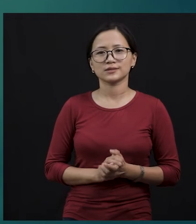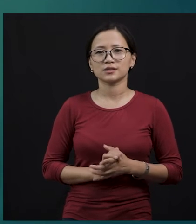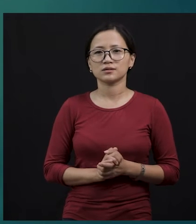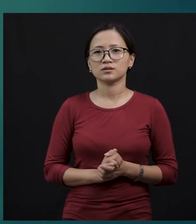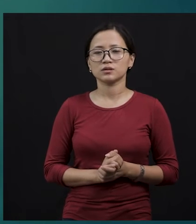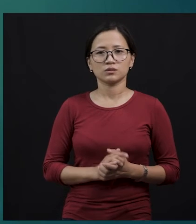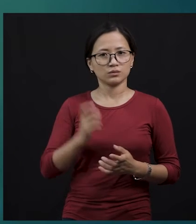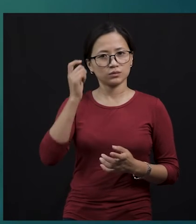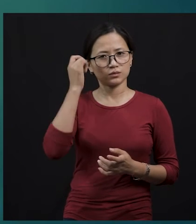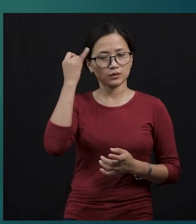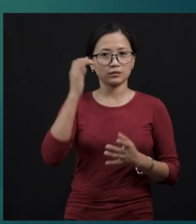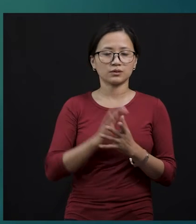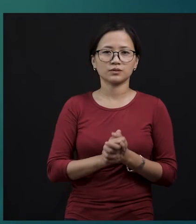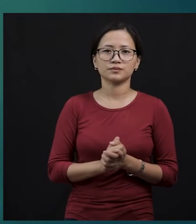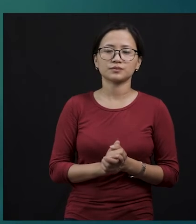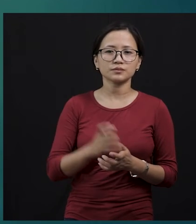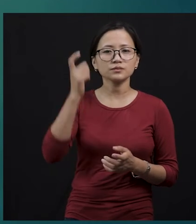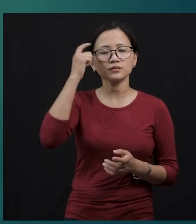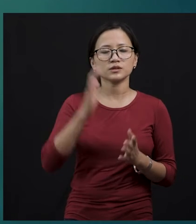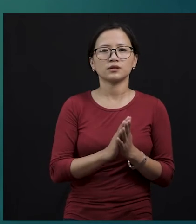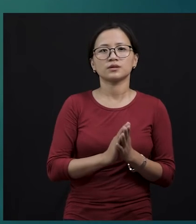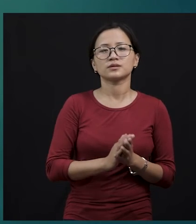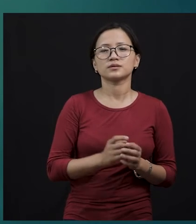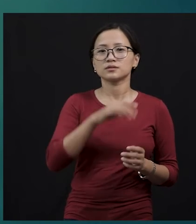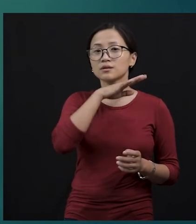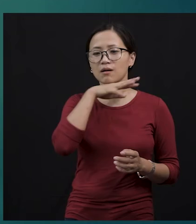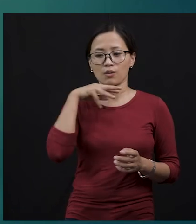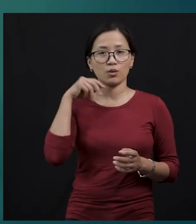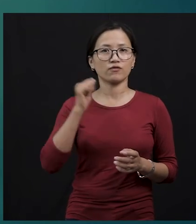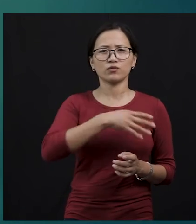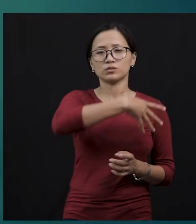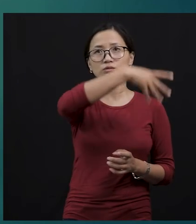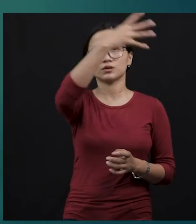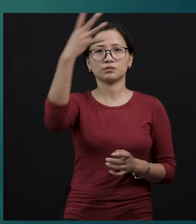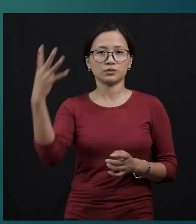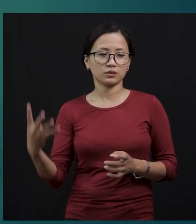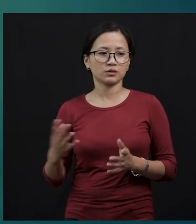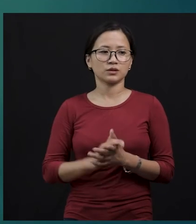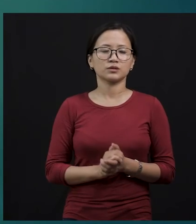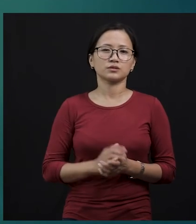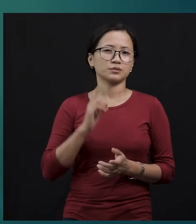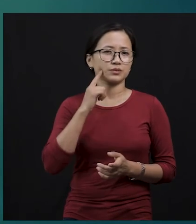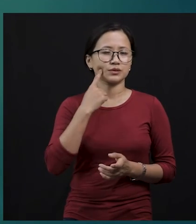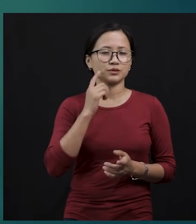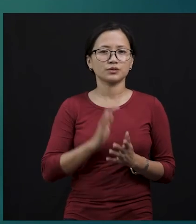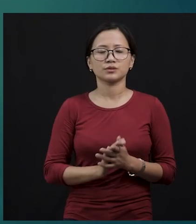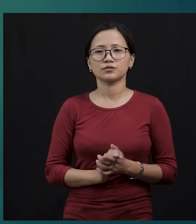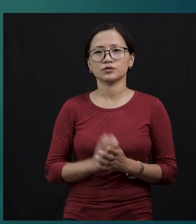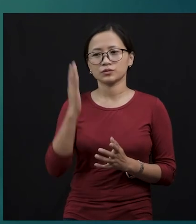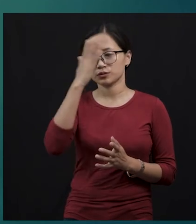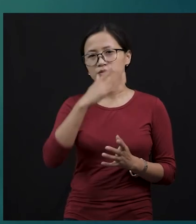Yes, that is the rainbow. And it is prettier far than this. It is prettier than the bridges that men made